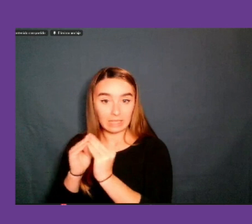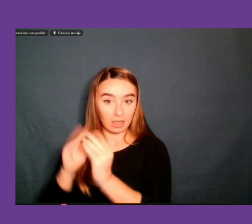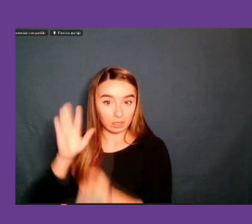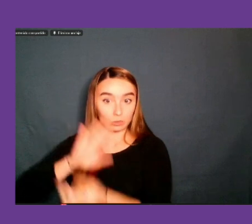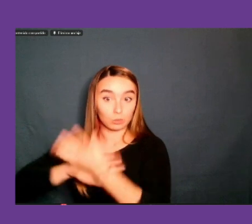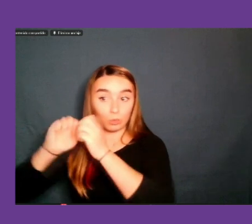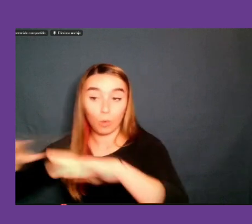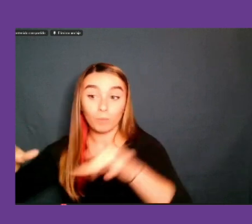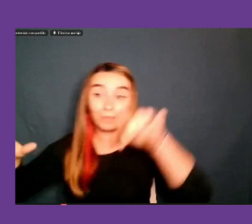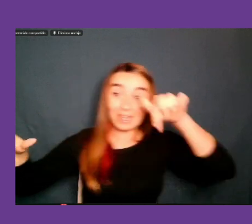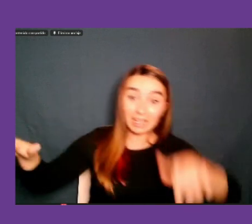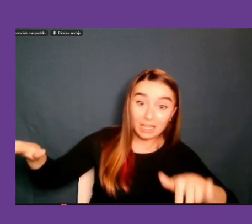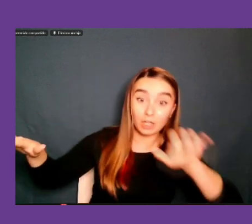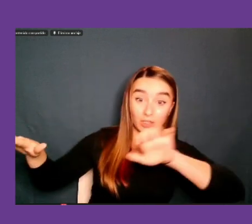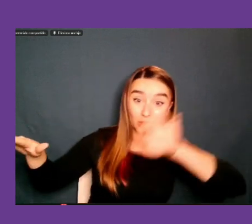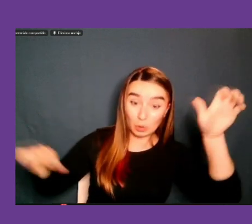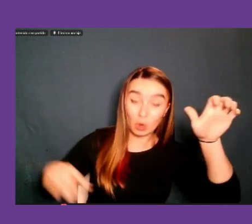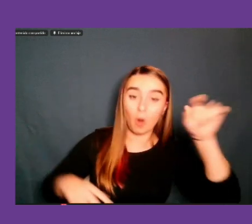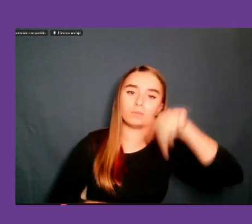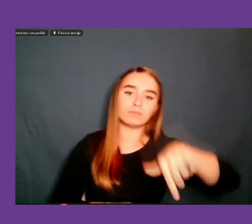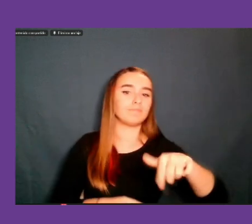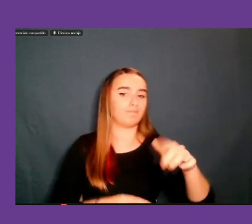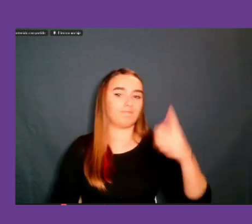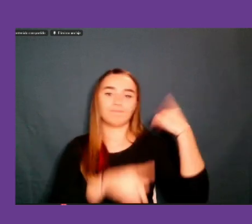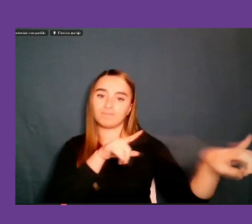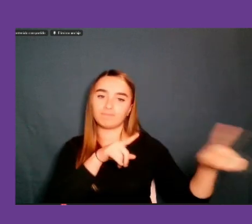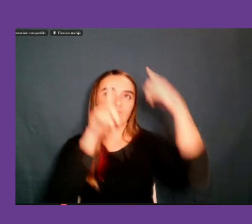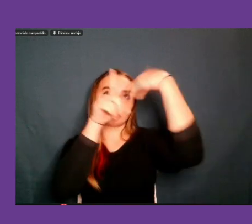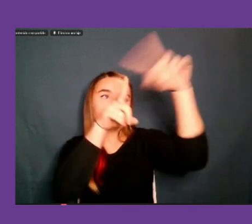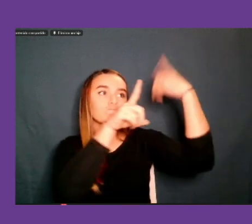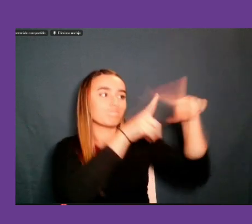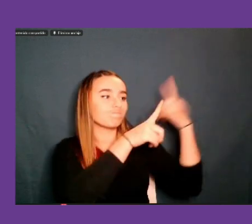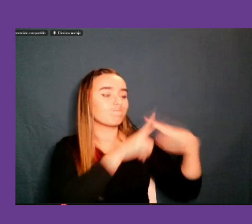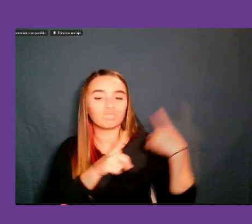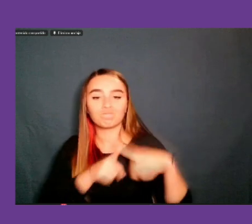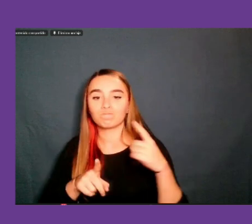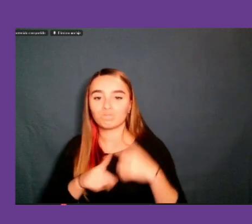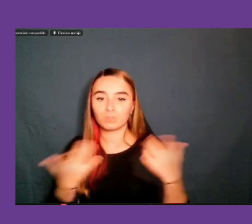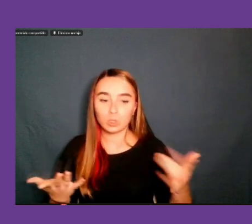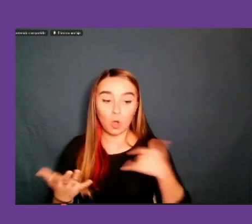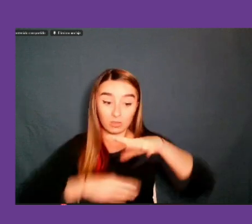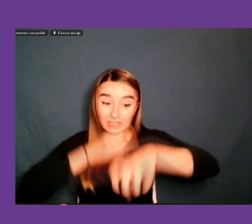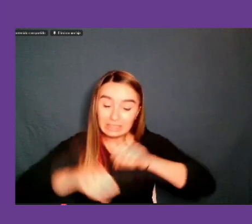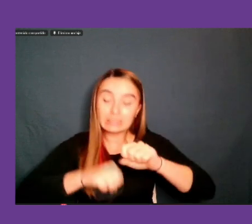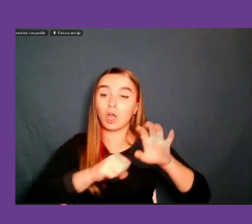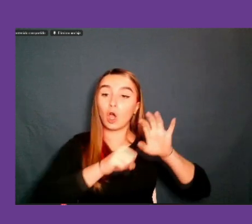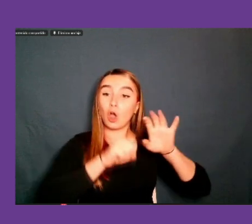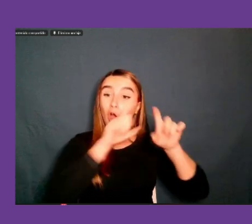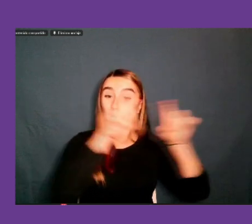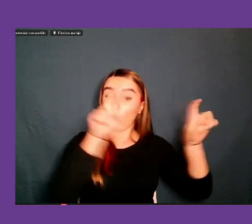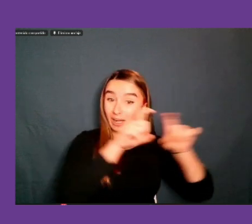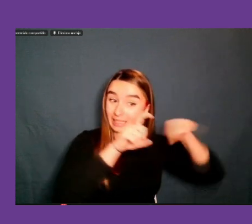the process is very much led by industry for industry, and it's challenging for the consumers and the disability organizations to